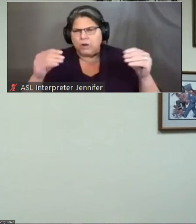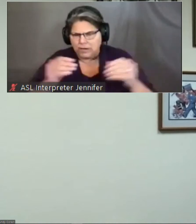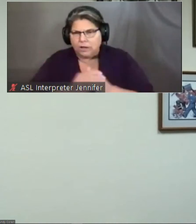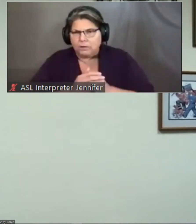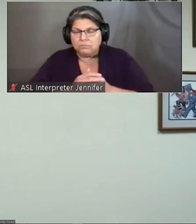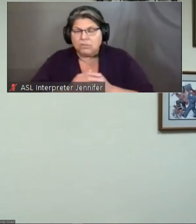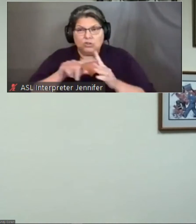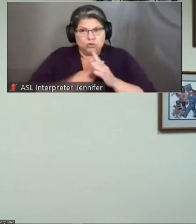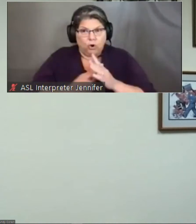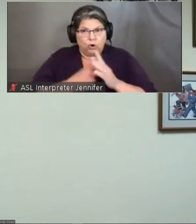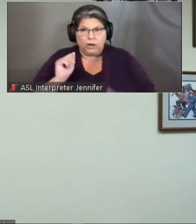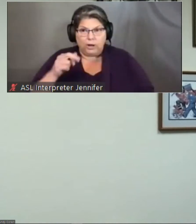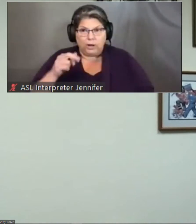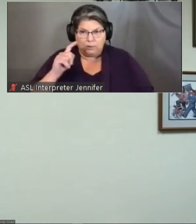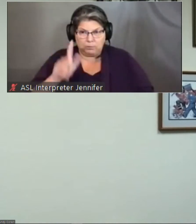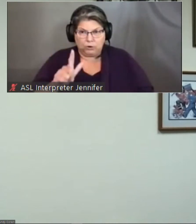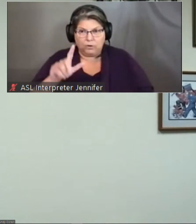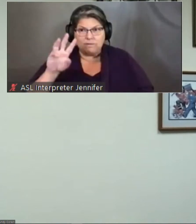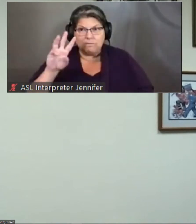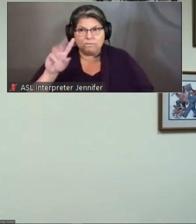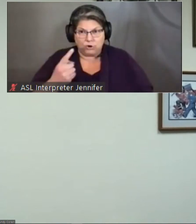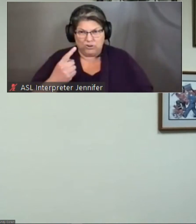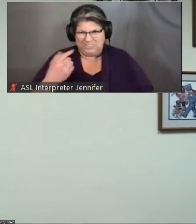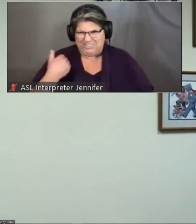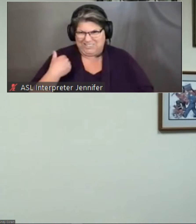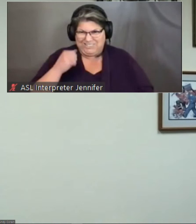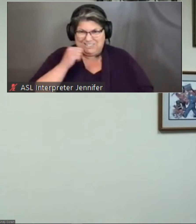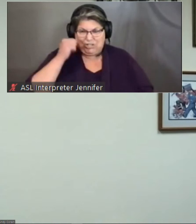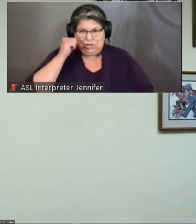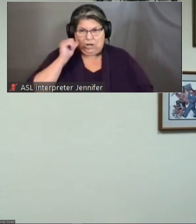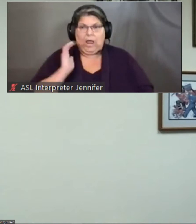1st, our county has administered